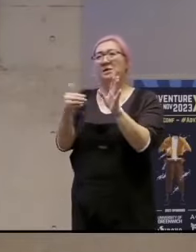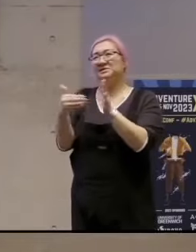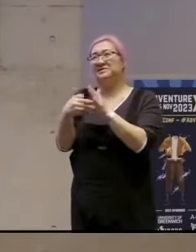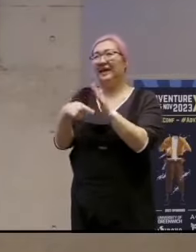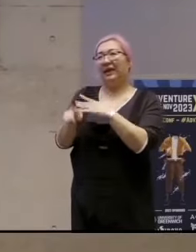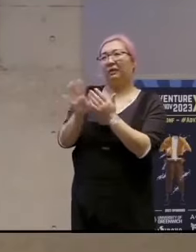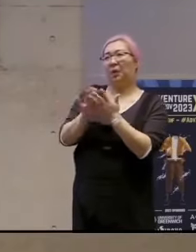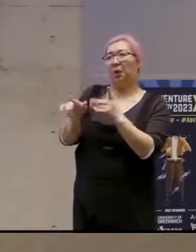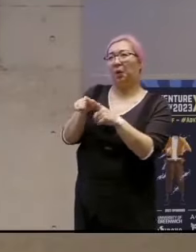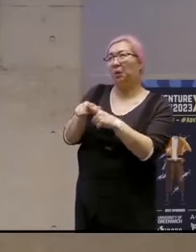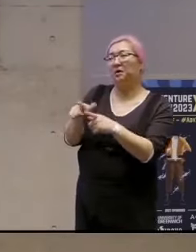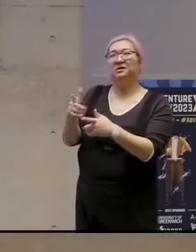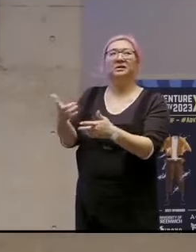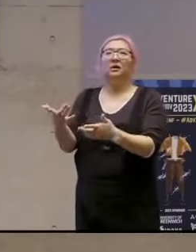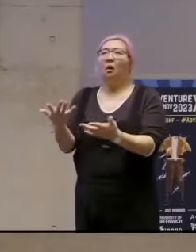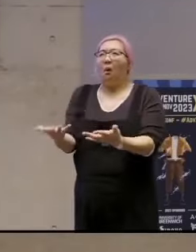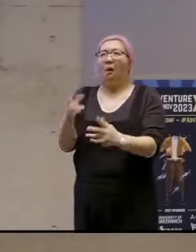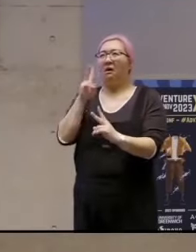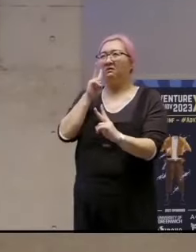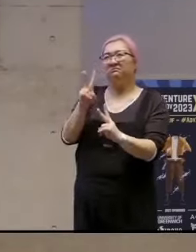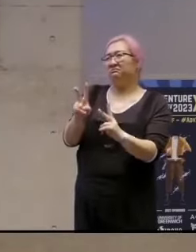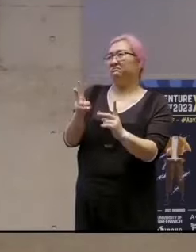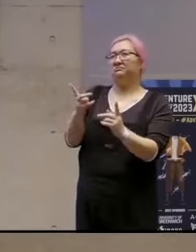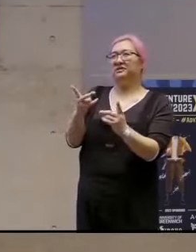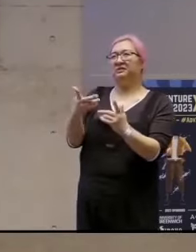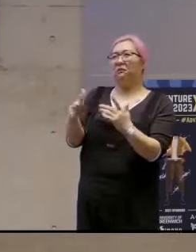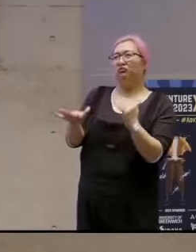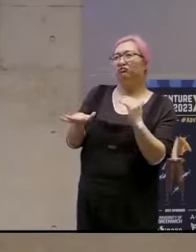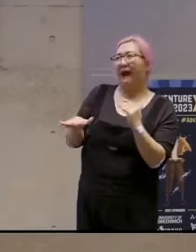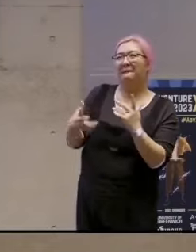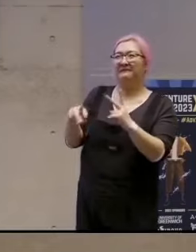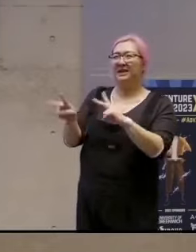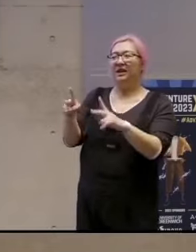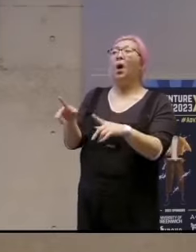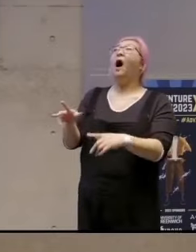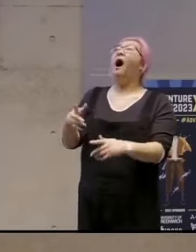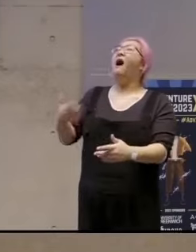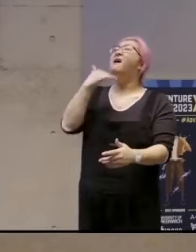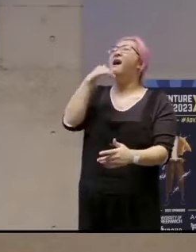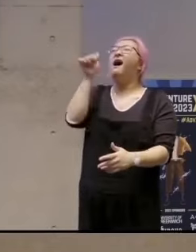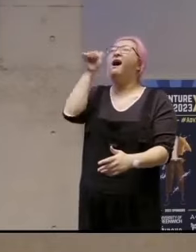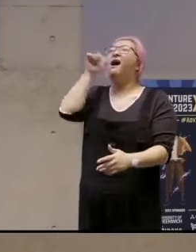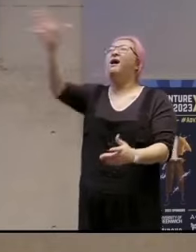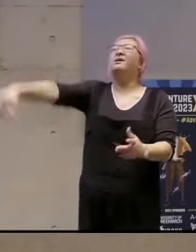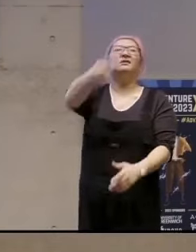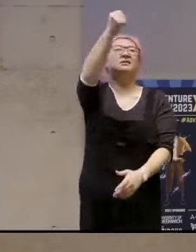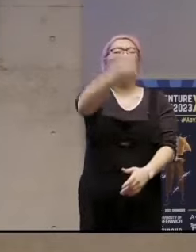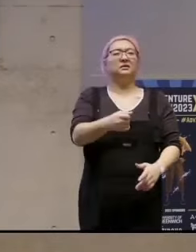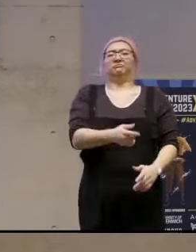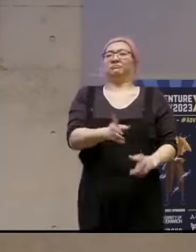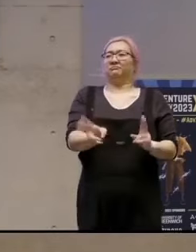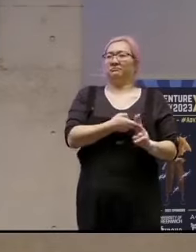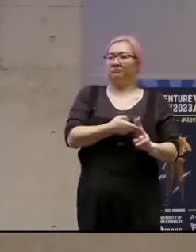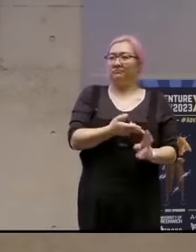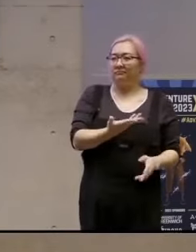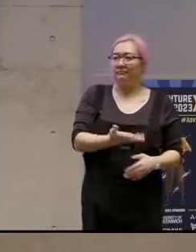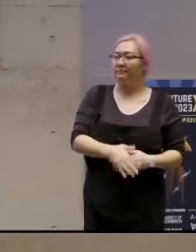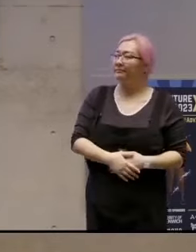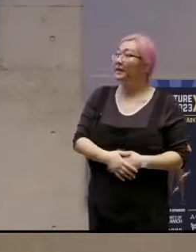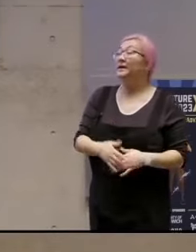I think it's always good to reiterate that you have to look beyond mainstream media for your like